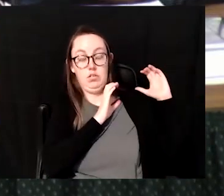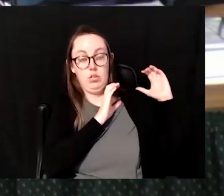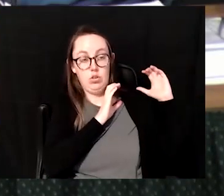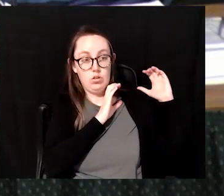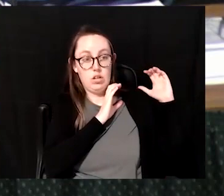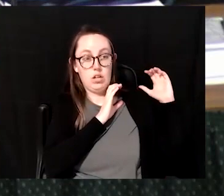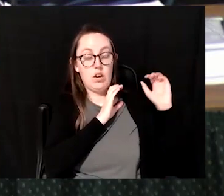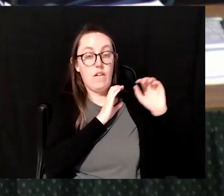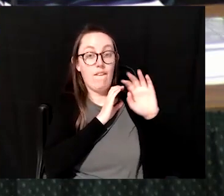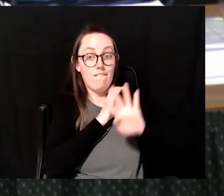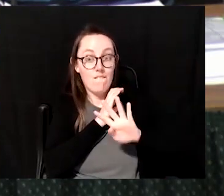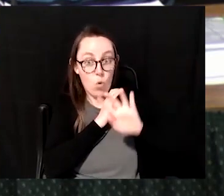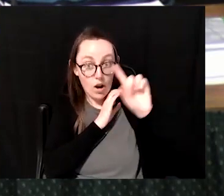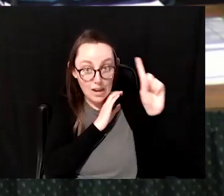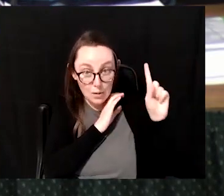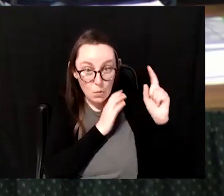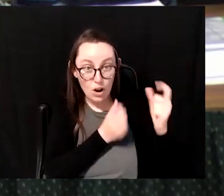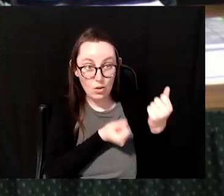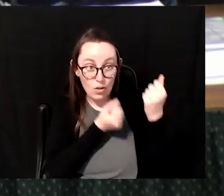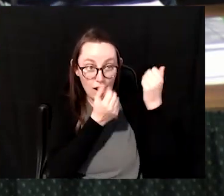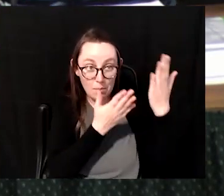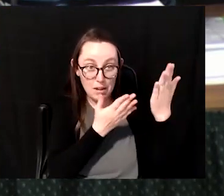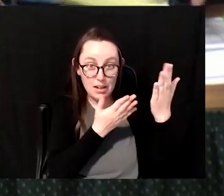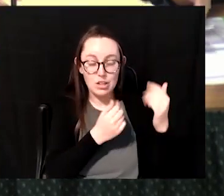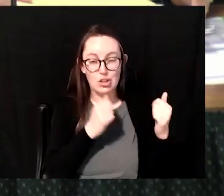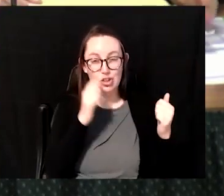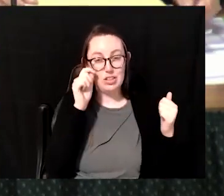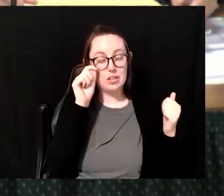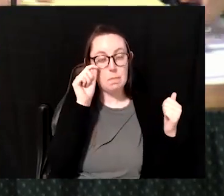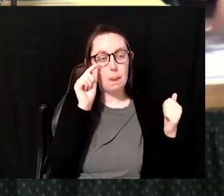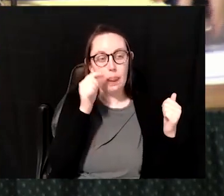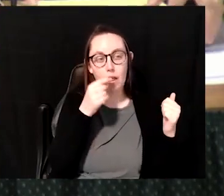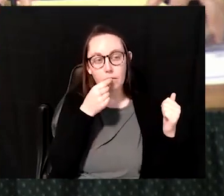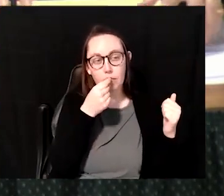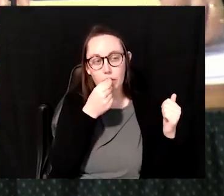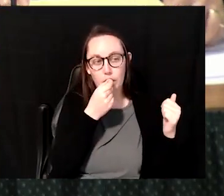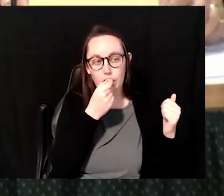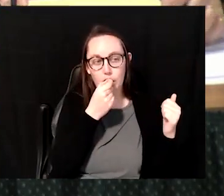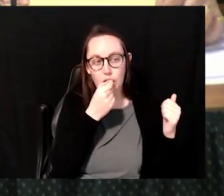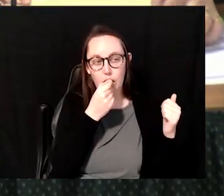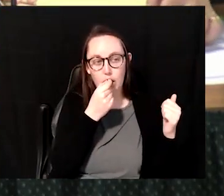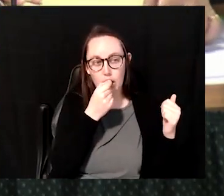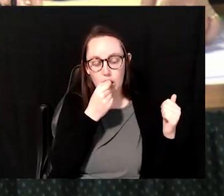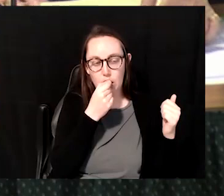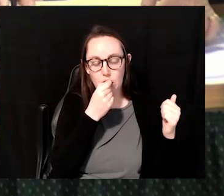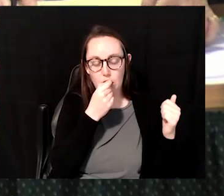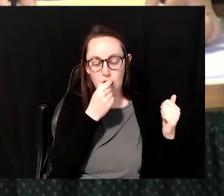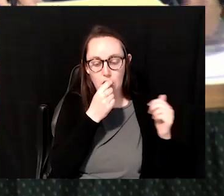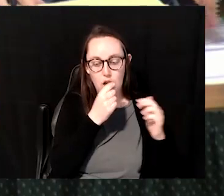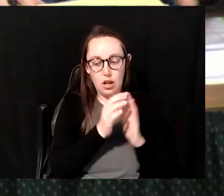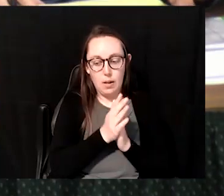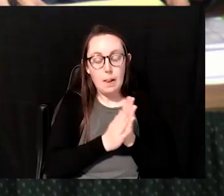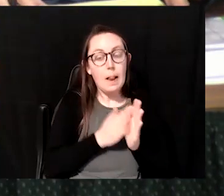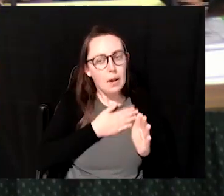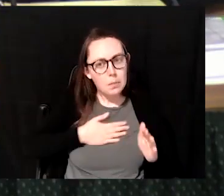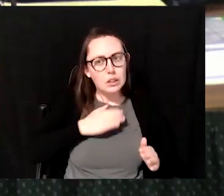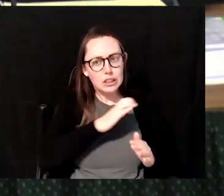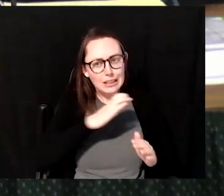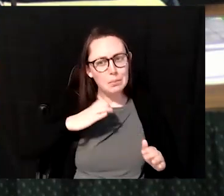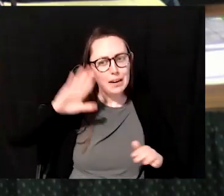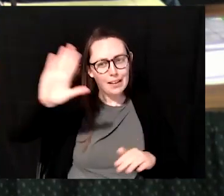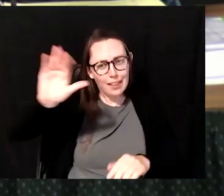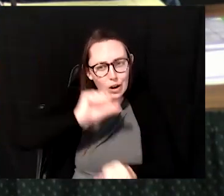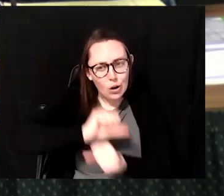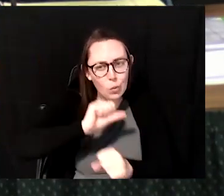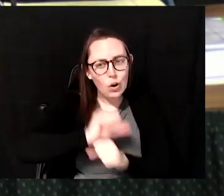41. um I don't because I appreciate the Kennedy's work and I appreciate the sentiment and and really